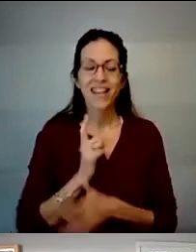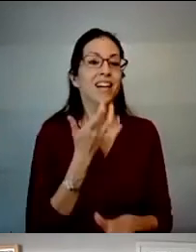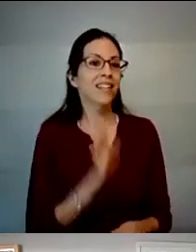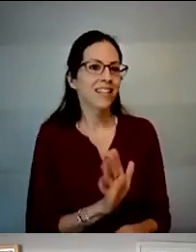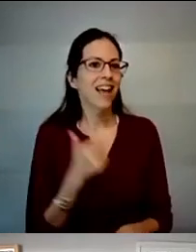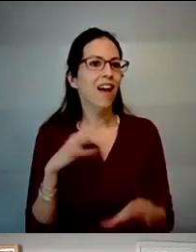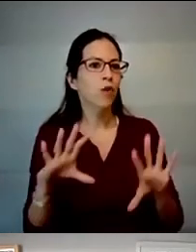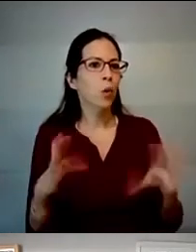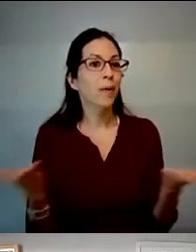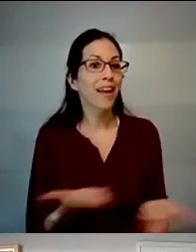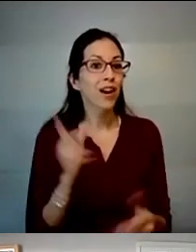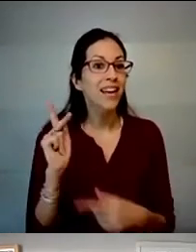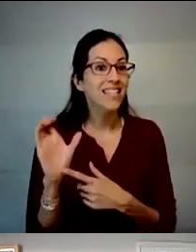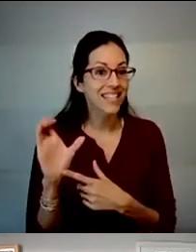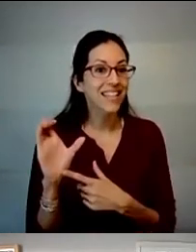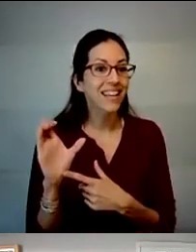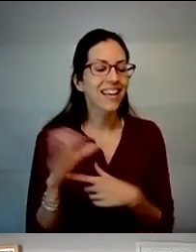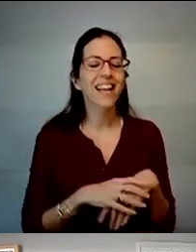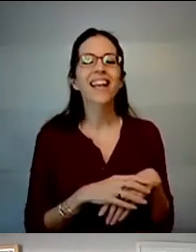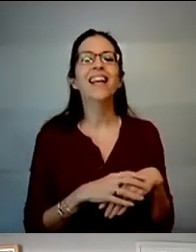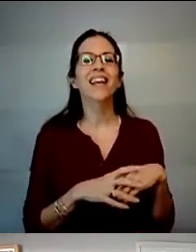Kansas City win one of our honoree